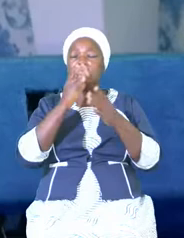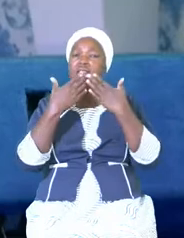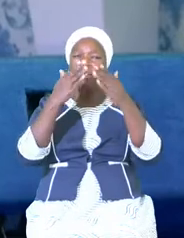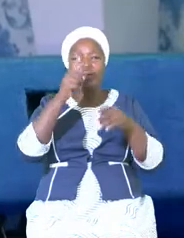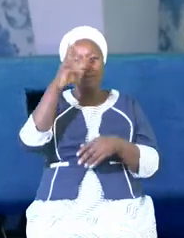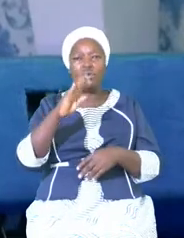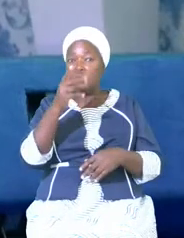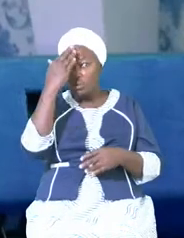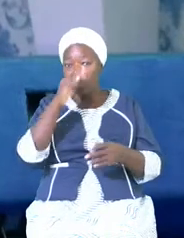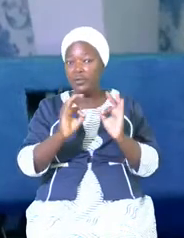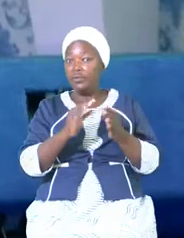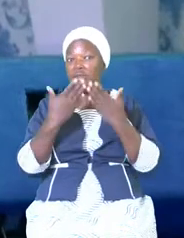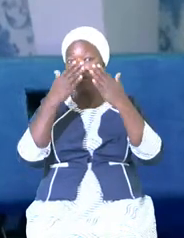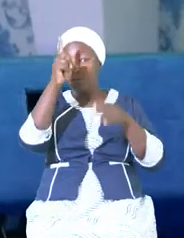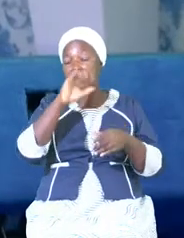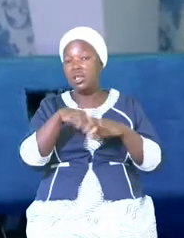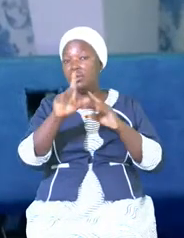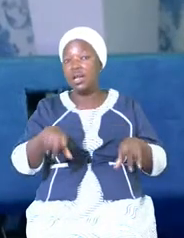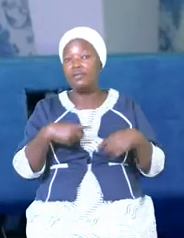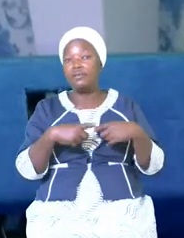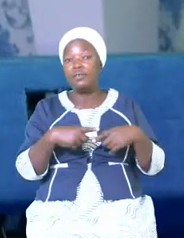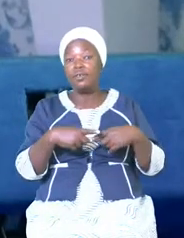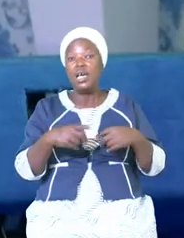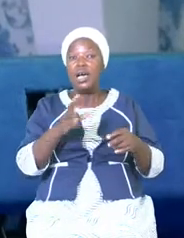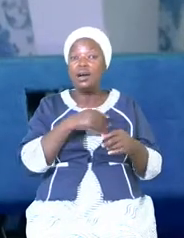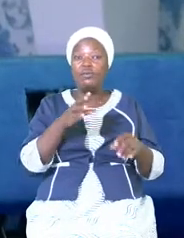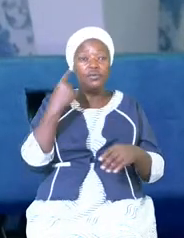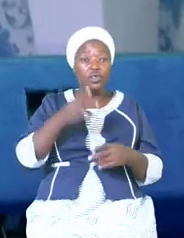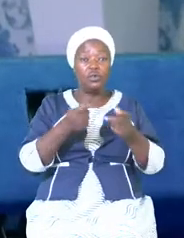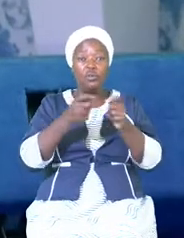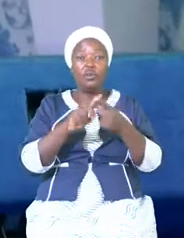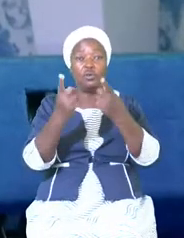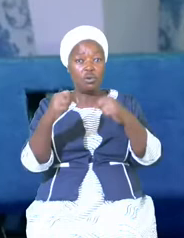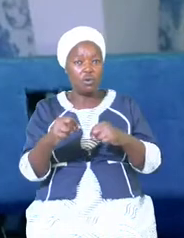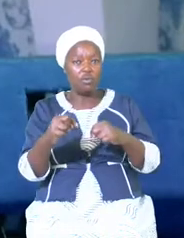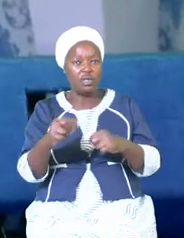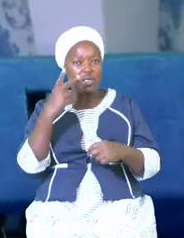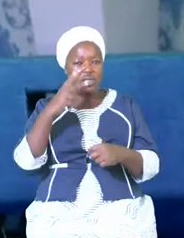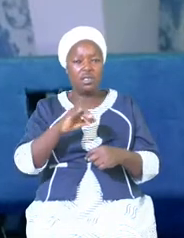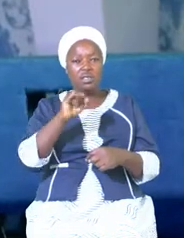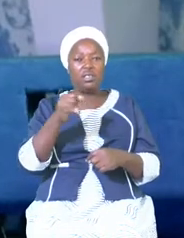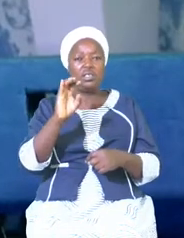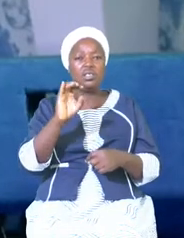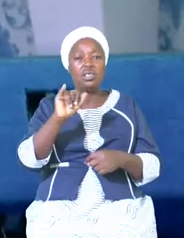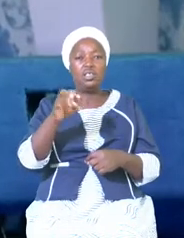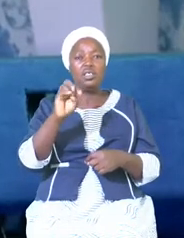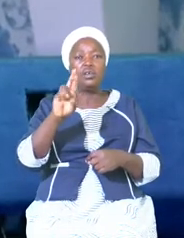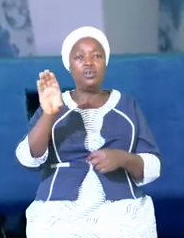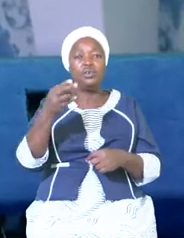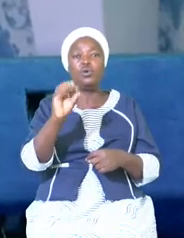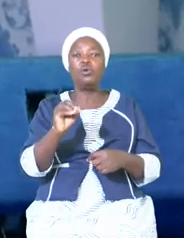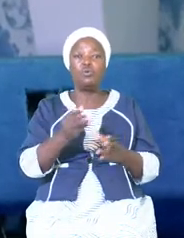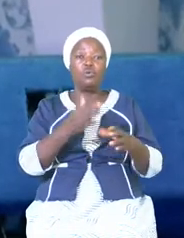thank God in your life for the dominion to come, look at Jericho walls standing, and the